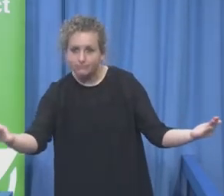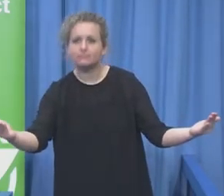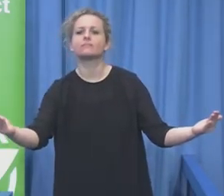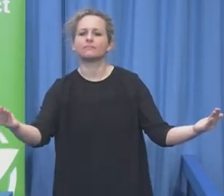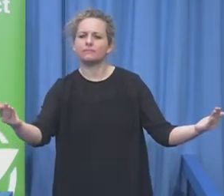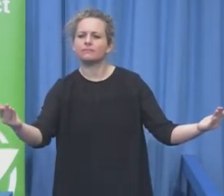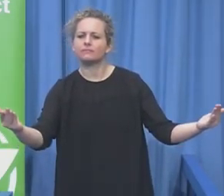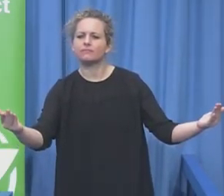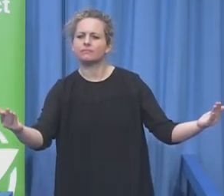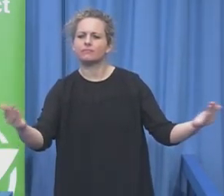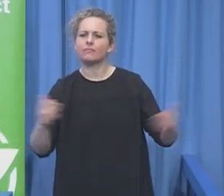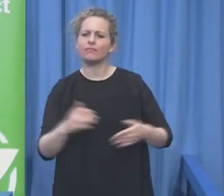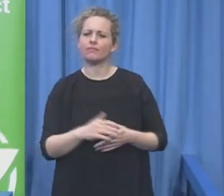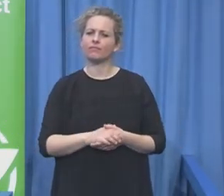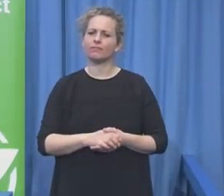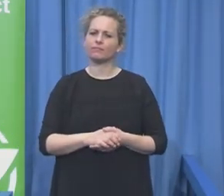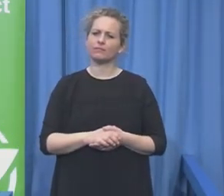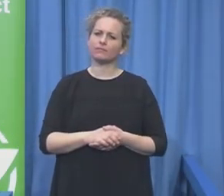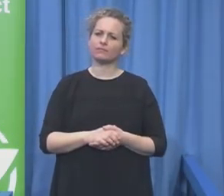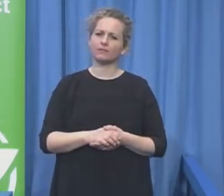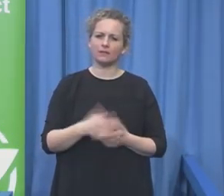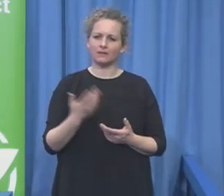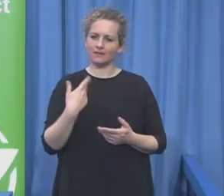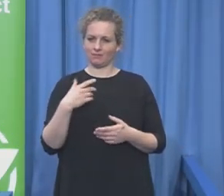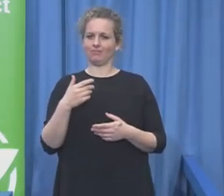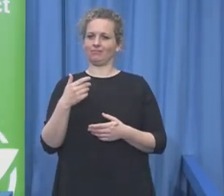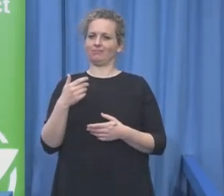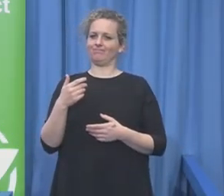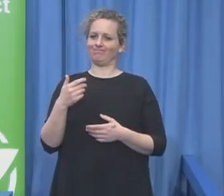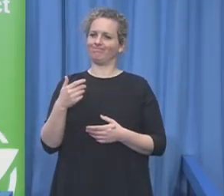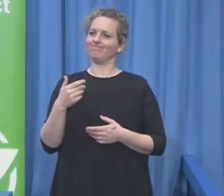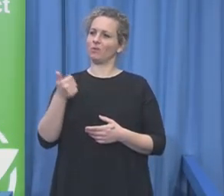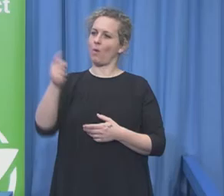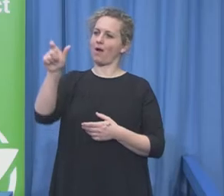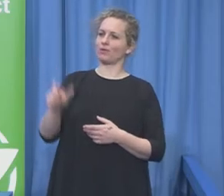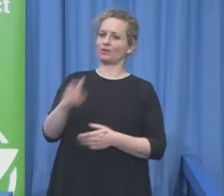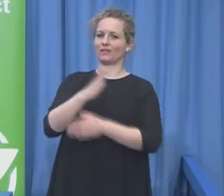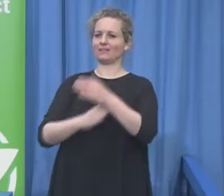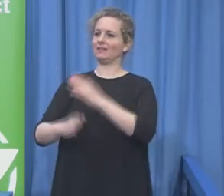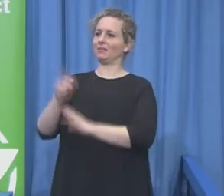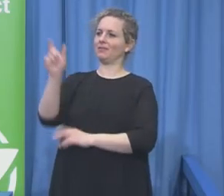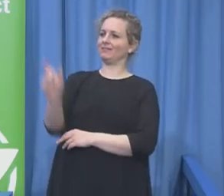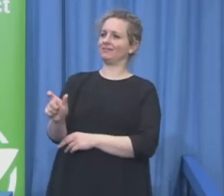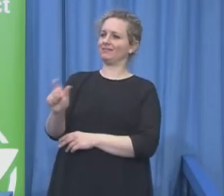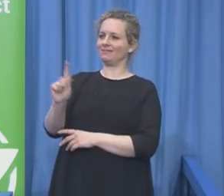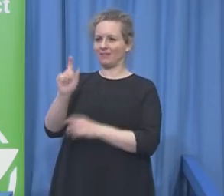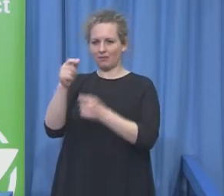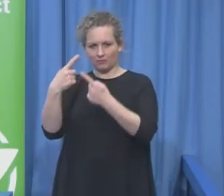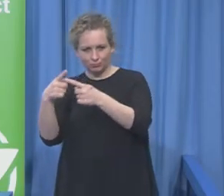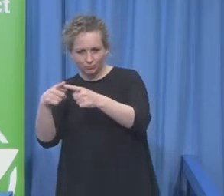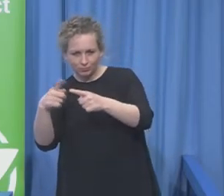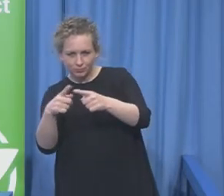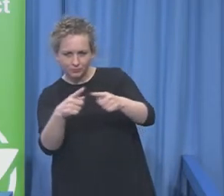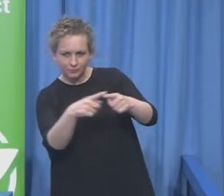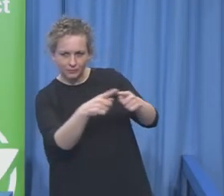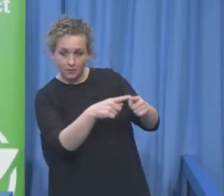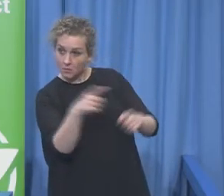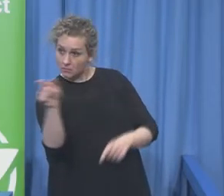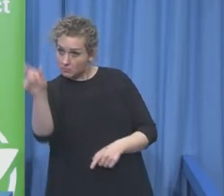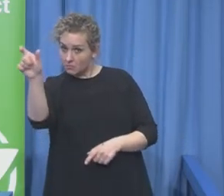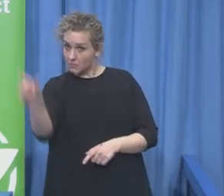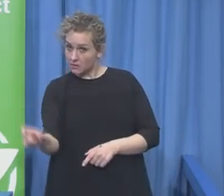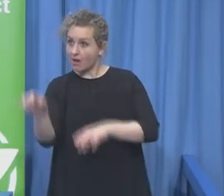get mainstreamed into it. Third, also, as an organization, we need to be flexible and keep on adapting our model to the requirements. You